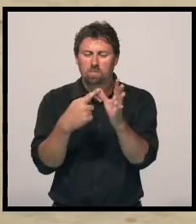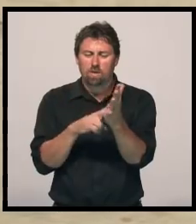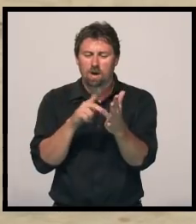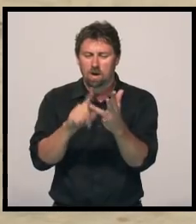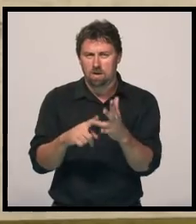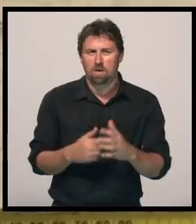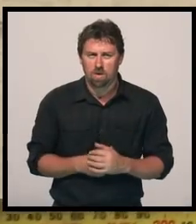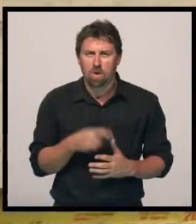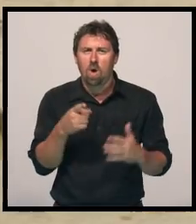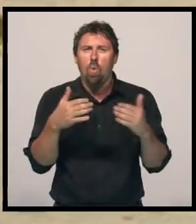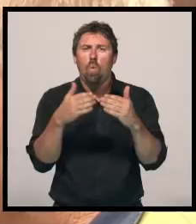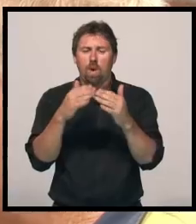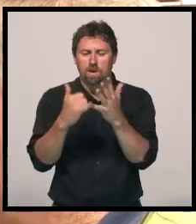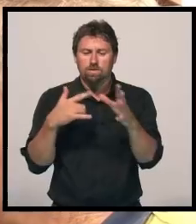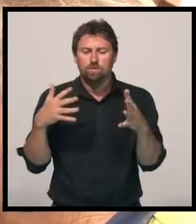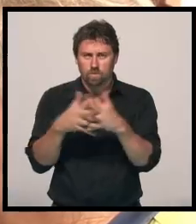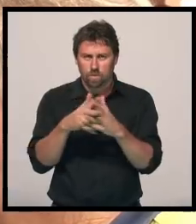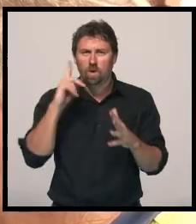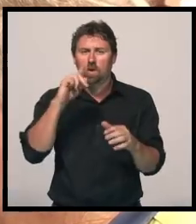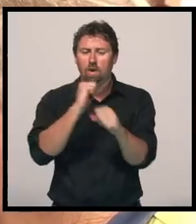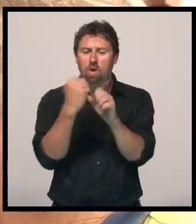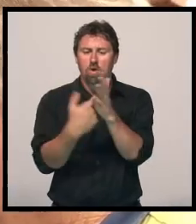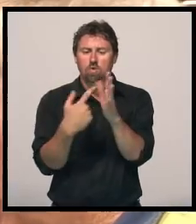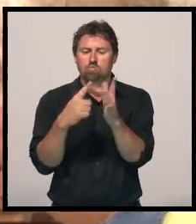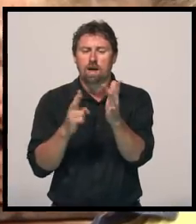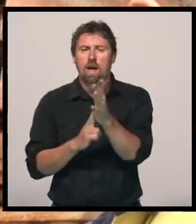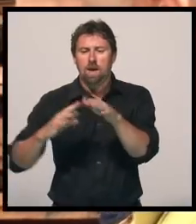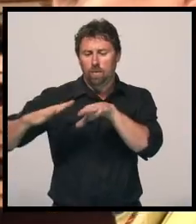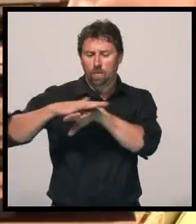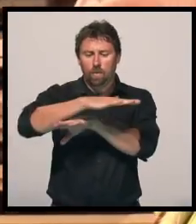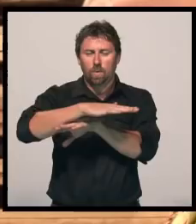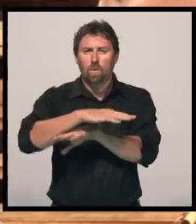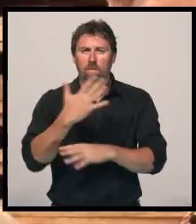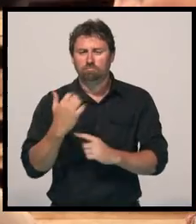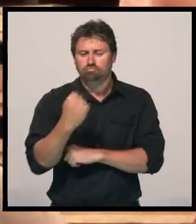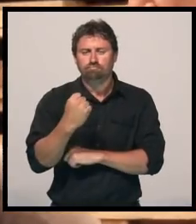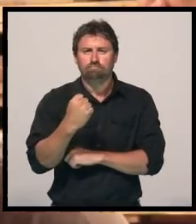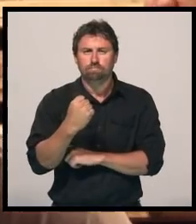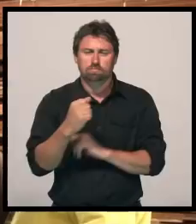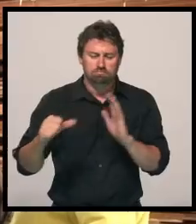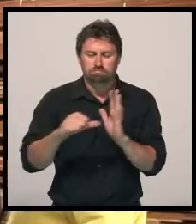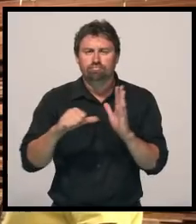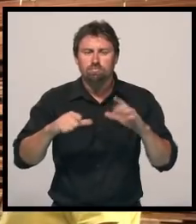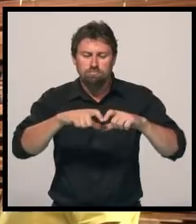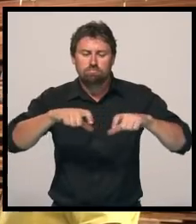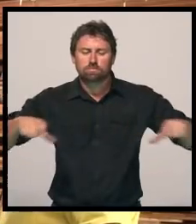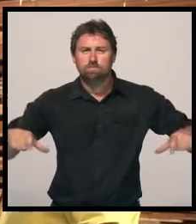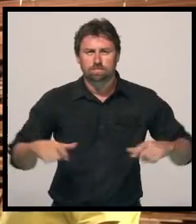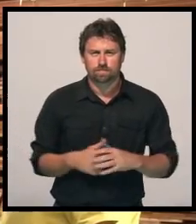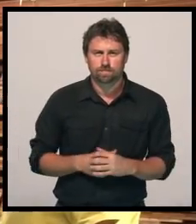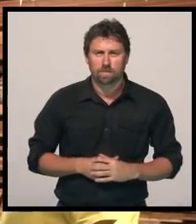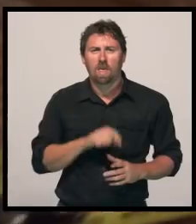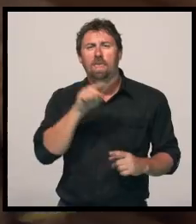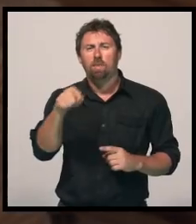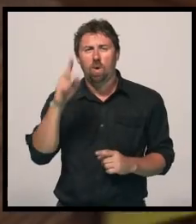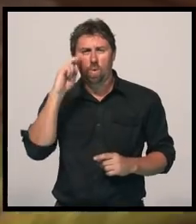quarter sawn, with the grain pattern running straight up and down. So that's more stable? stable. Okay. Considerably more stable. This one's what they call back sawn?